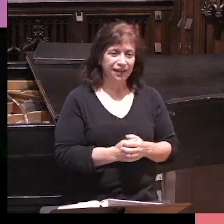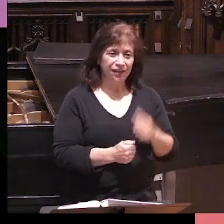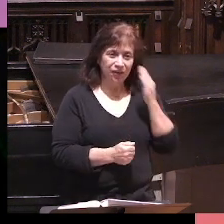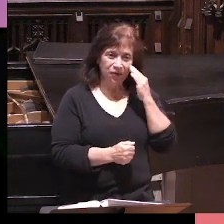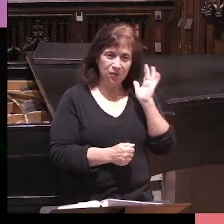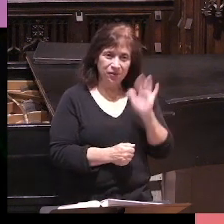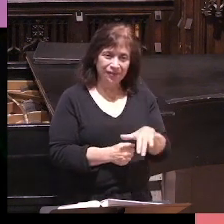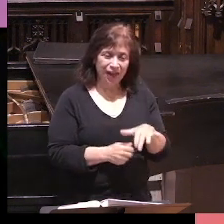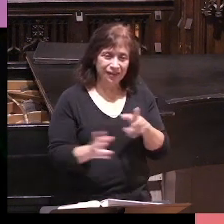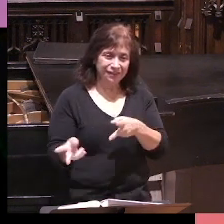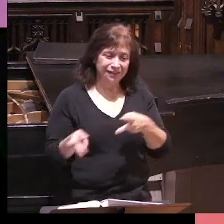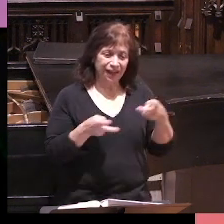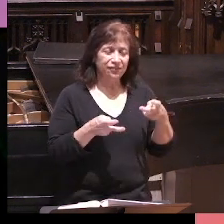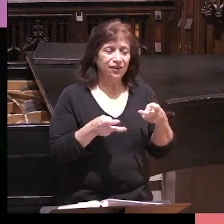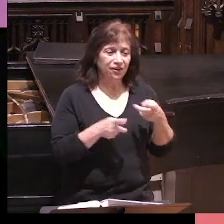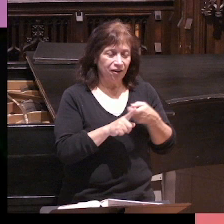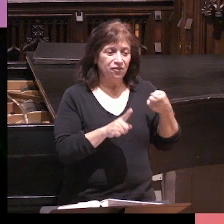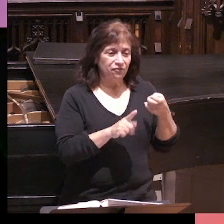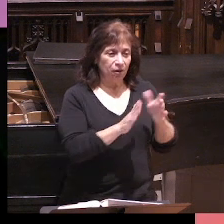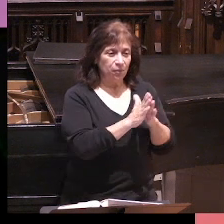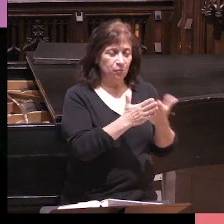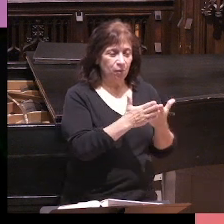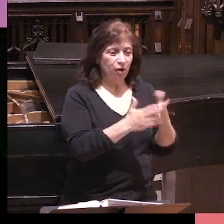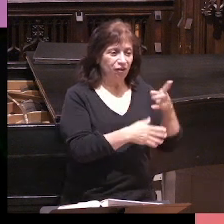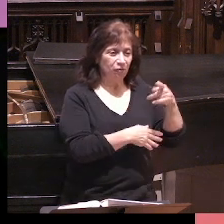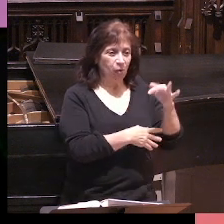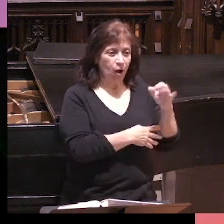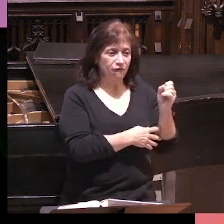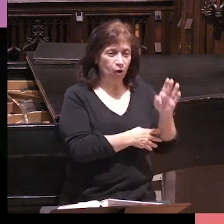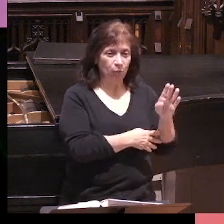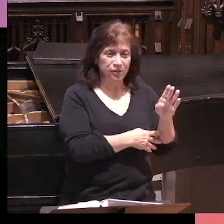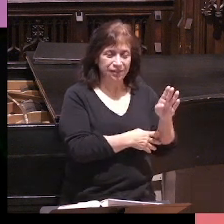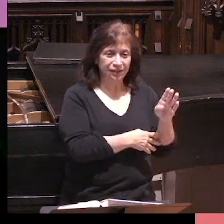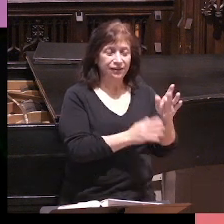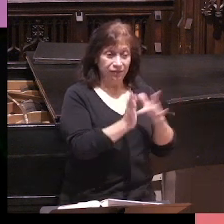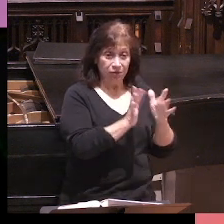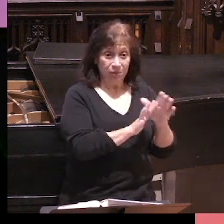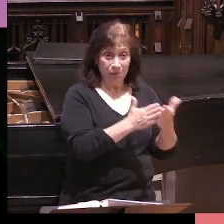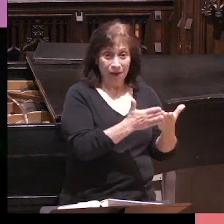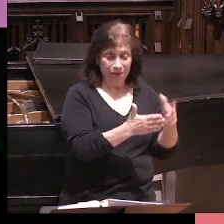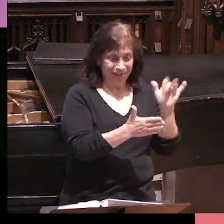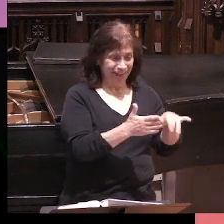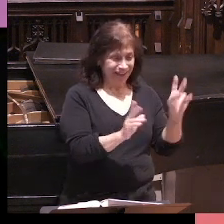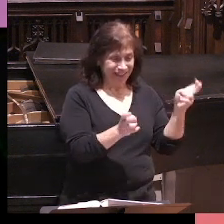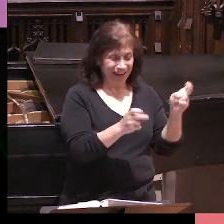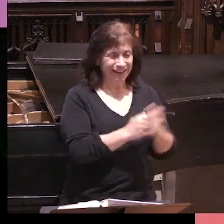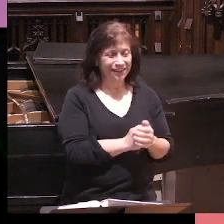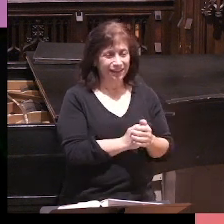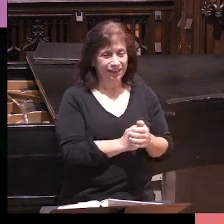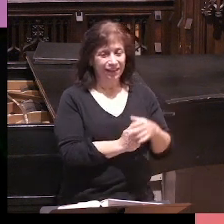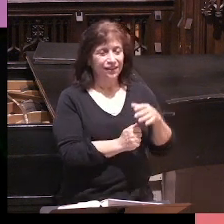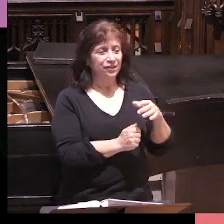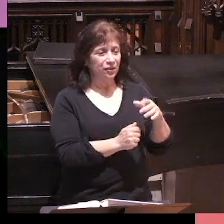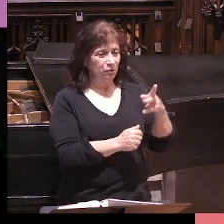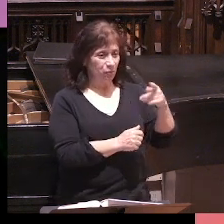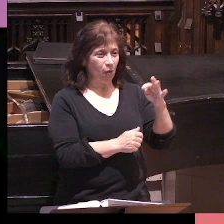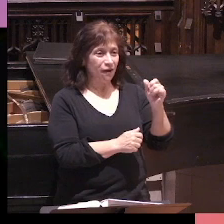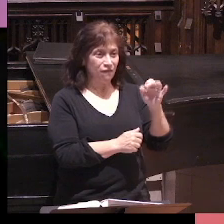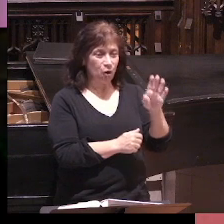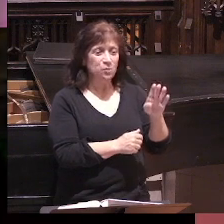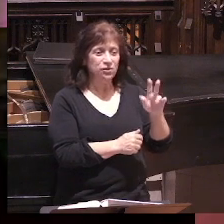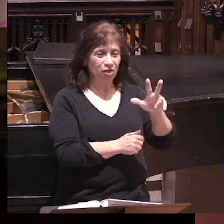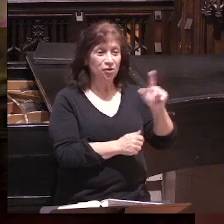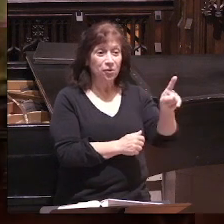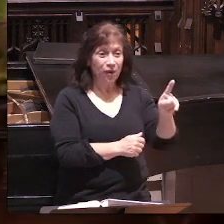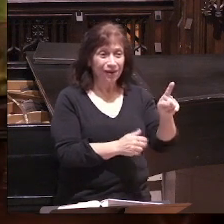actually extracted from the book of Proverbs, from the Bible? Proverbs 31, go look it up,